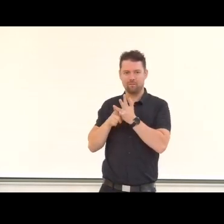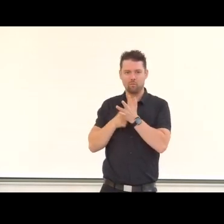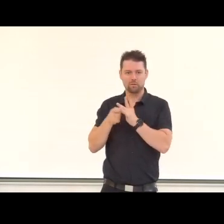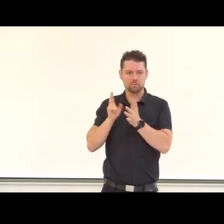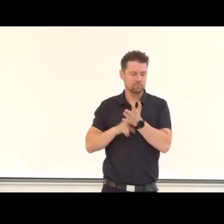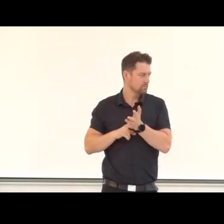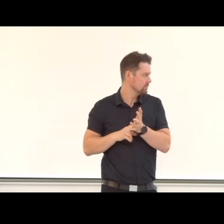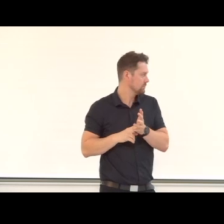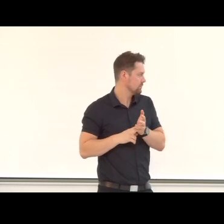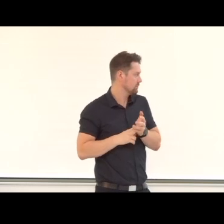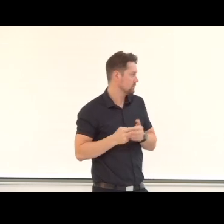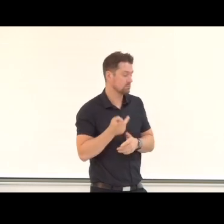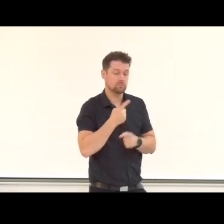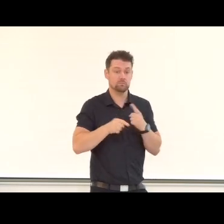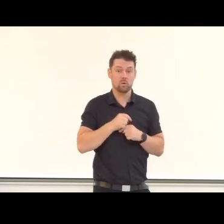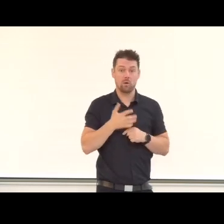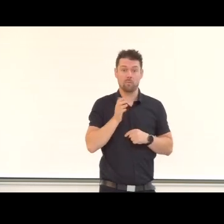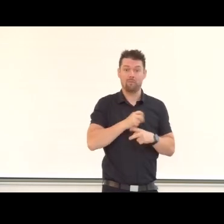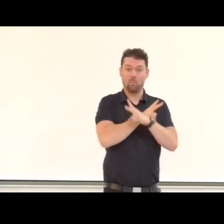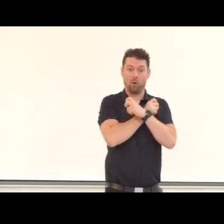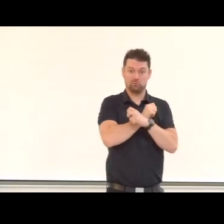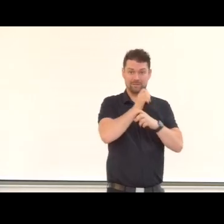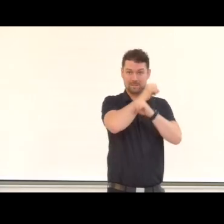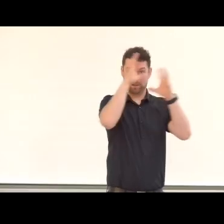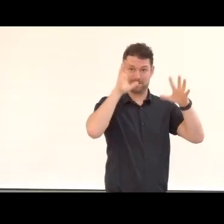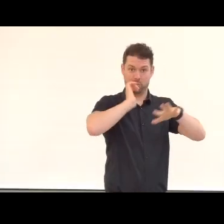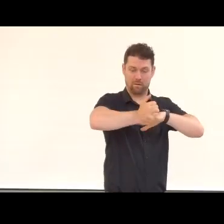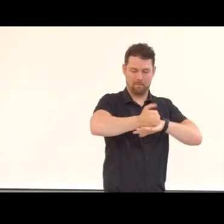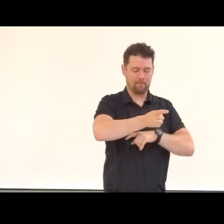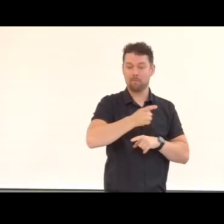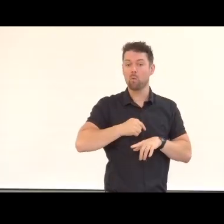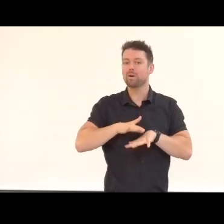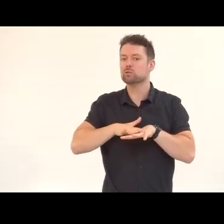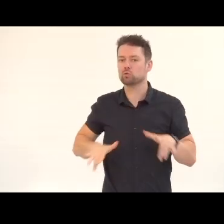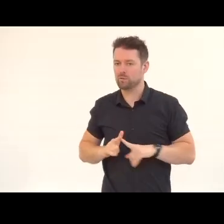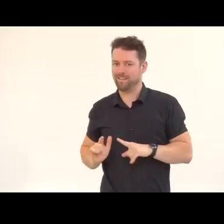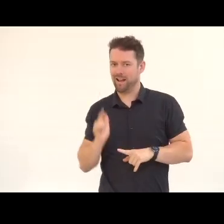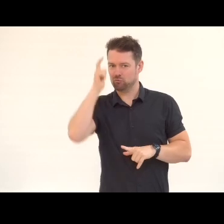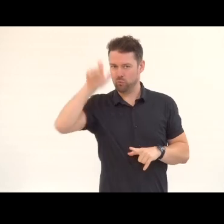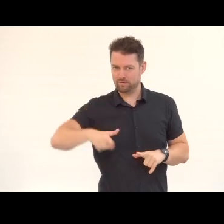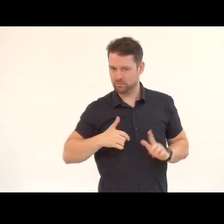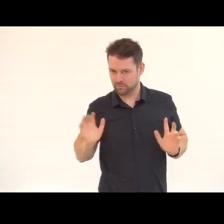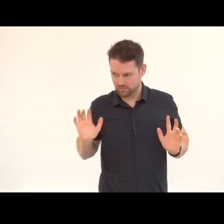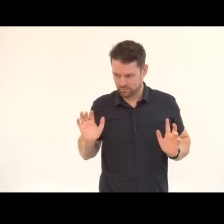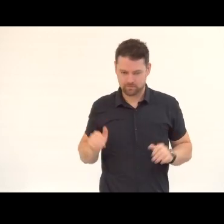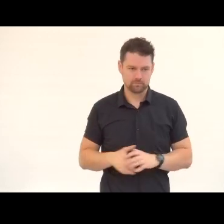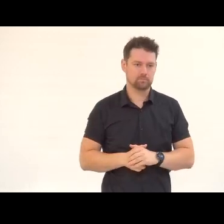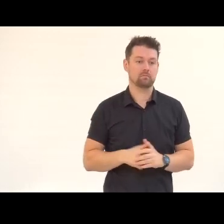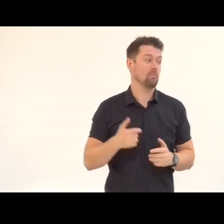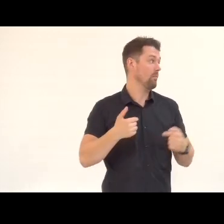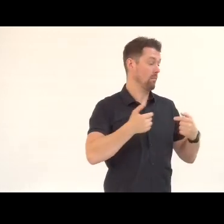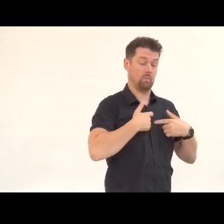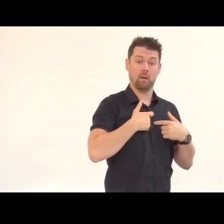both not analog astronauts. That's correct. Which is apparently a bit of a unique thing here at this conference. I'm a flight